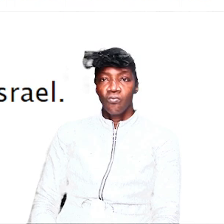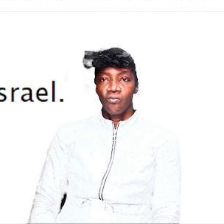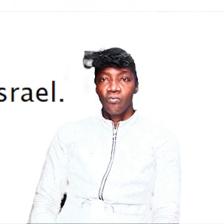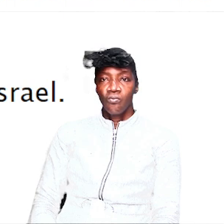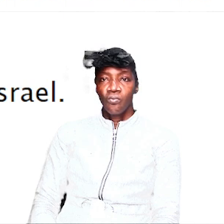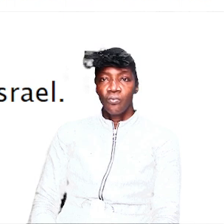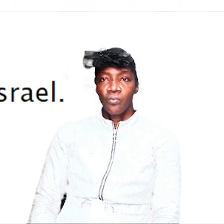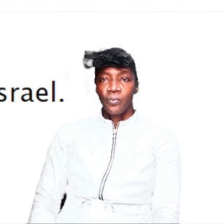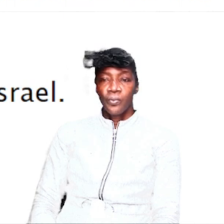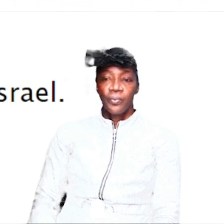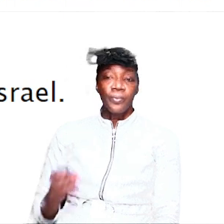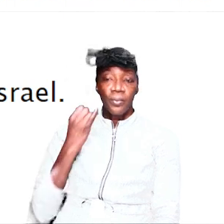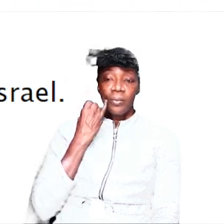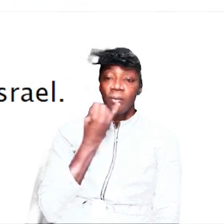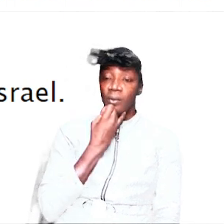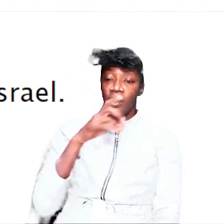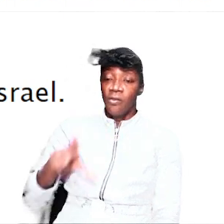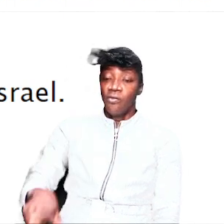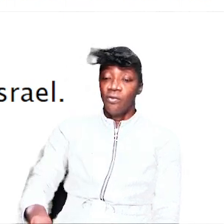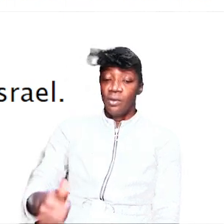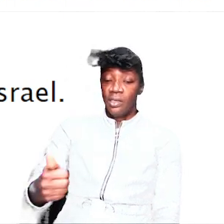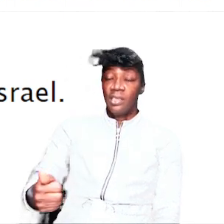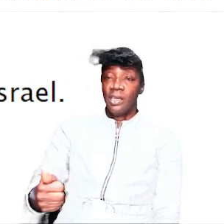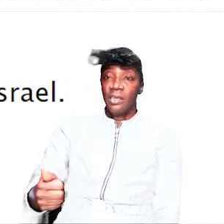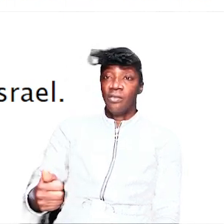So the Israelites found themselves in a position